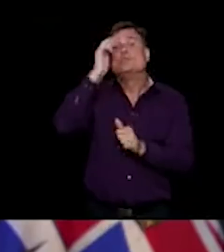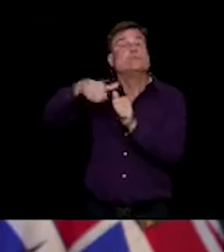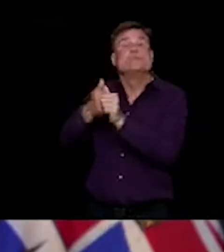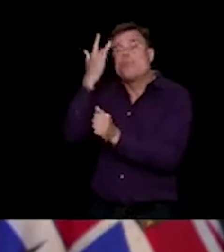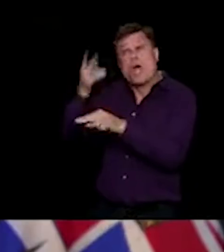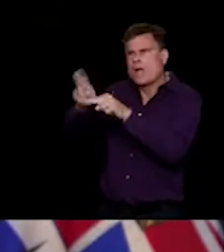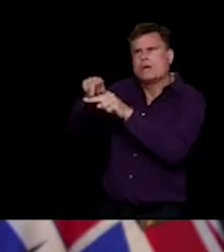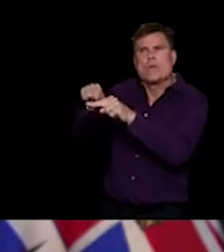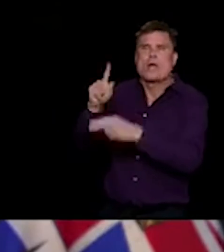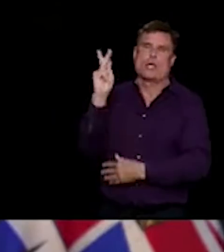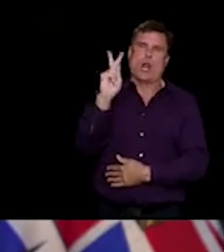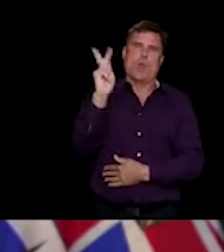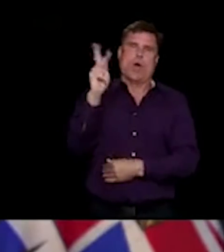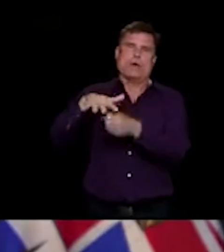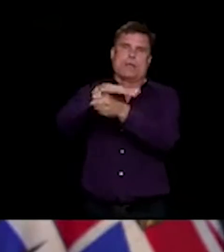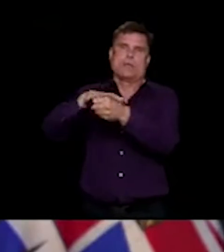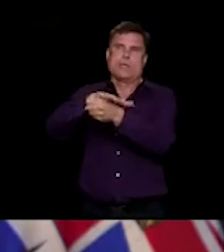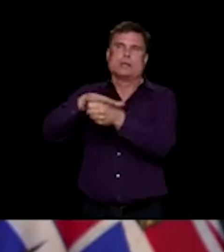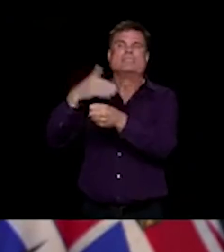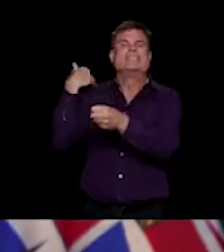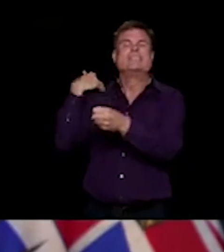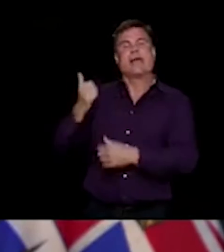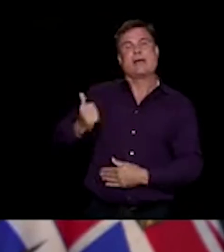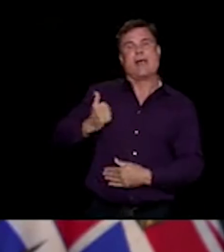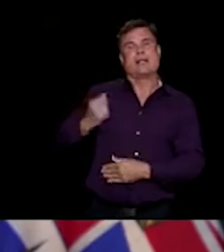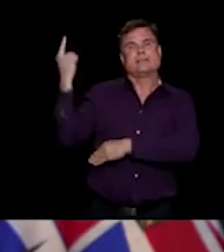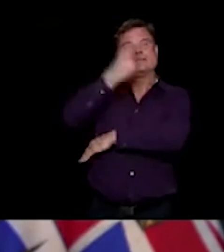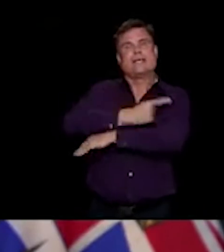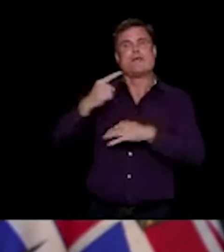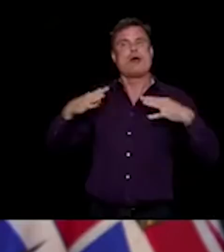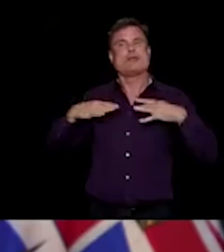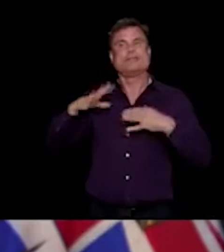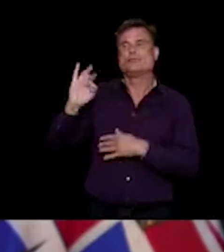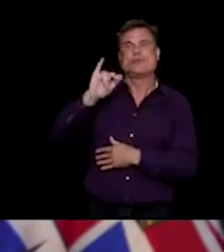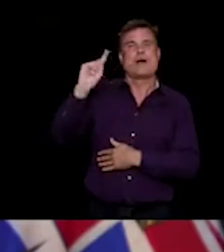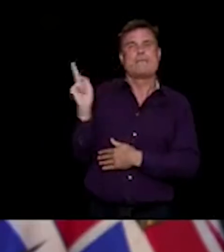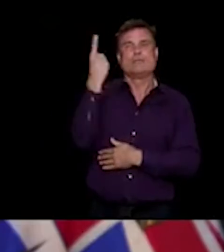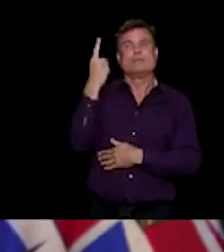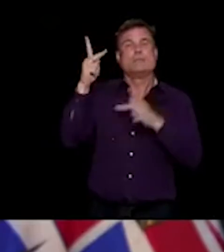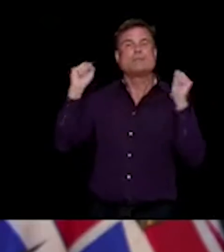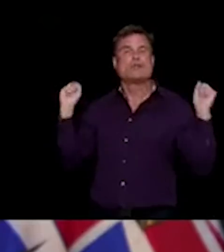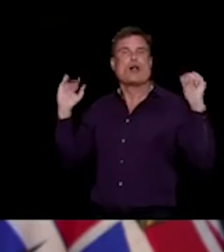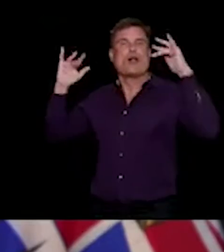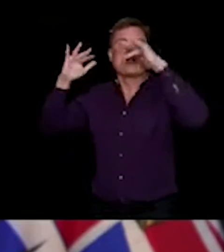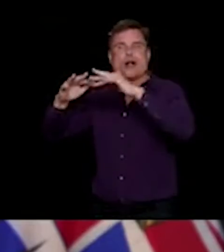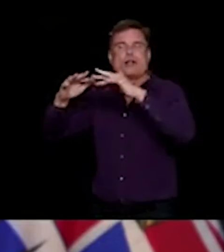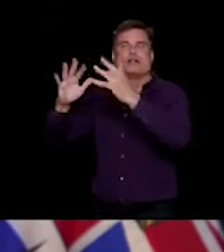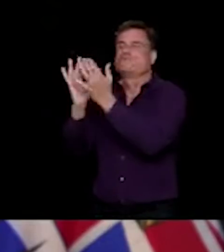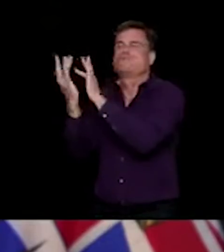and particularly around the city of Kelowna. And what we saw is that when our groups are too big and we have too many